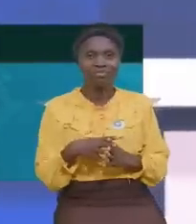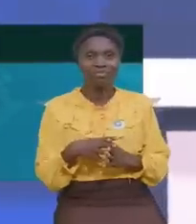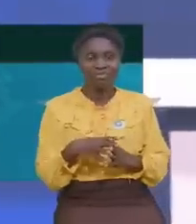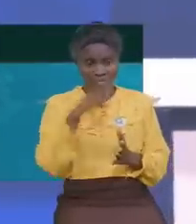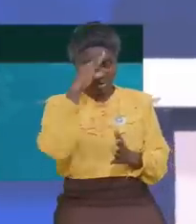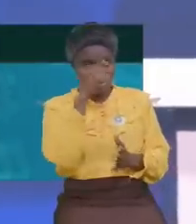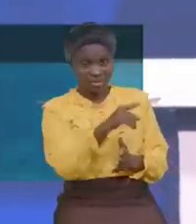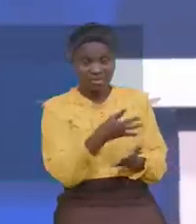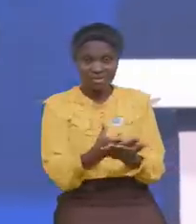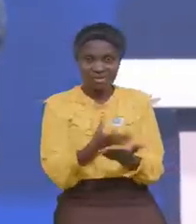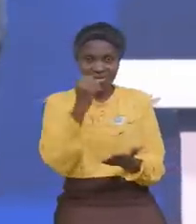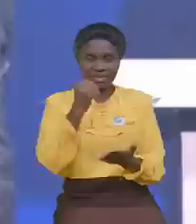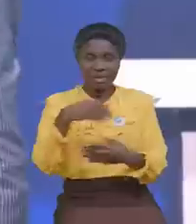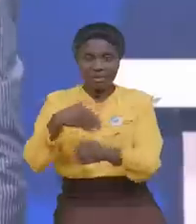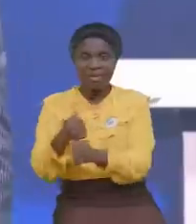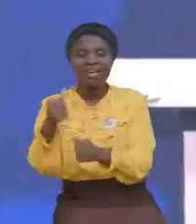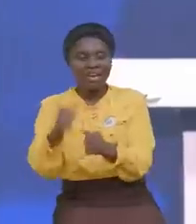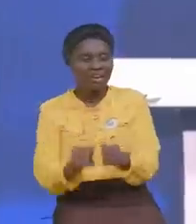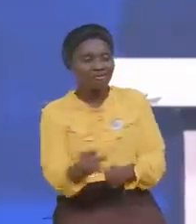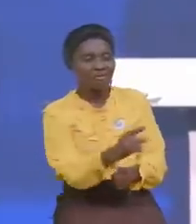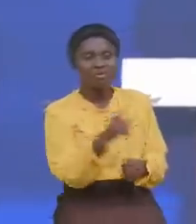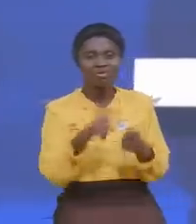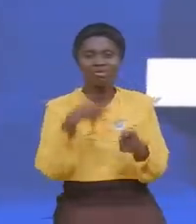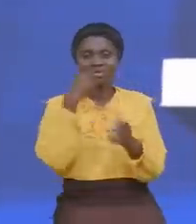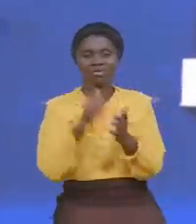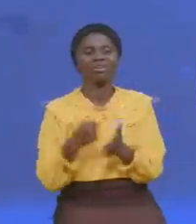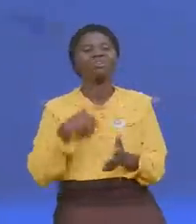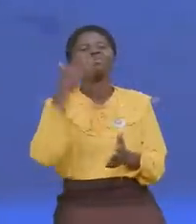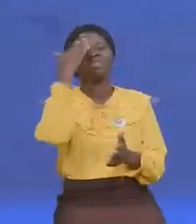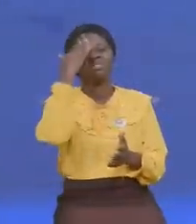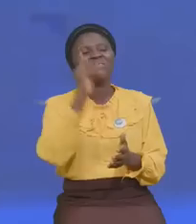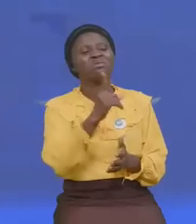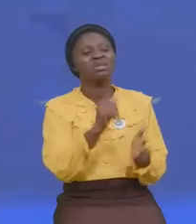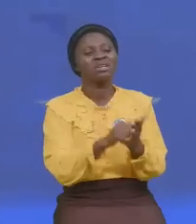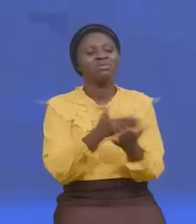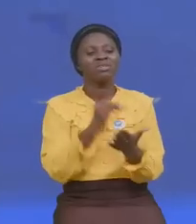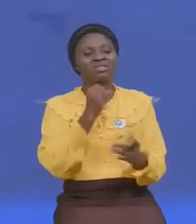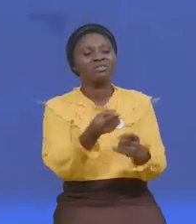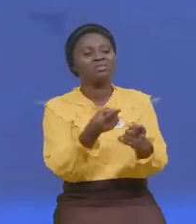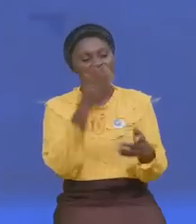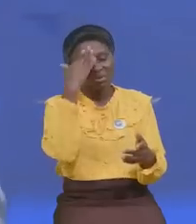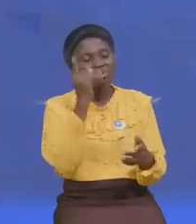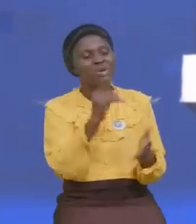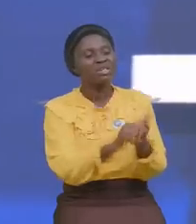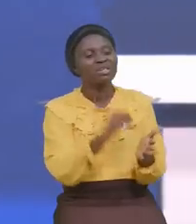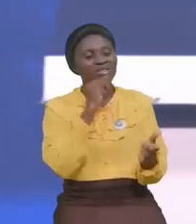riches made everybody to say, we know where that is coming from. Dirty.